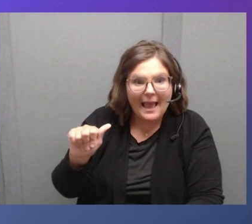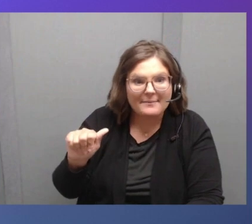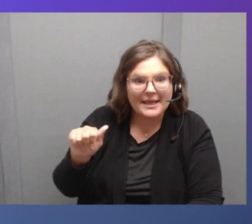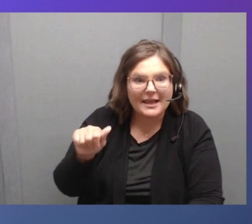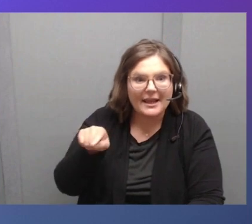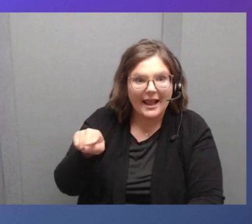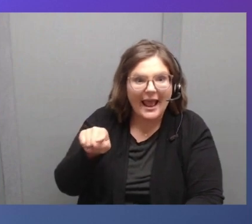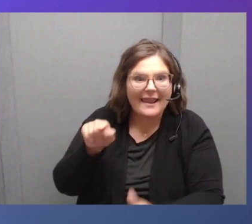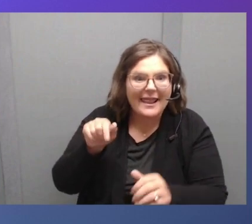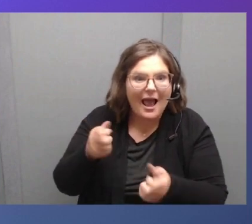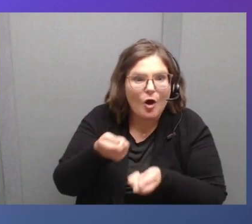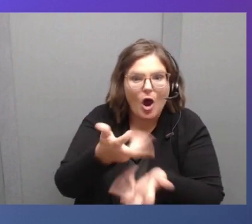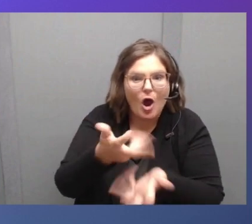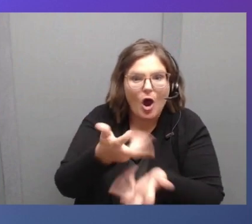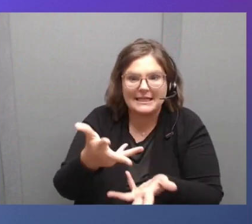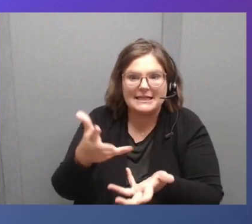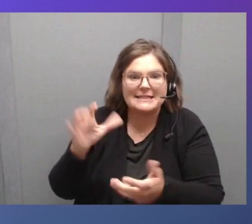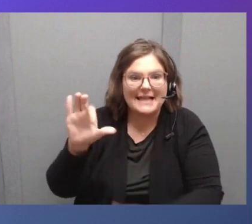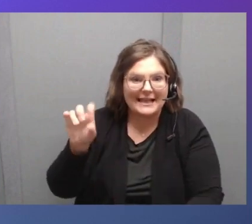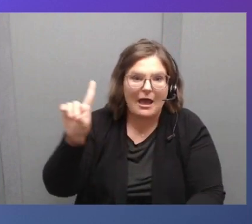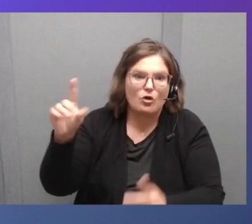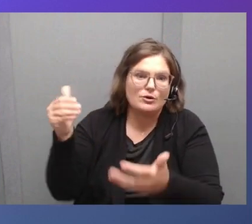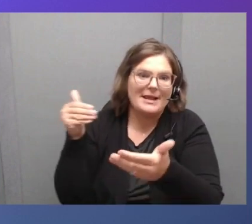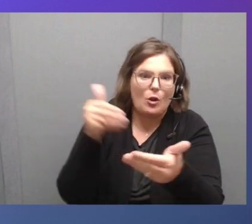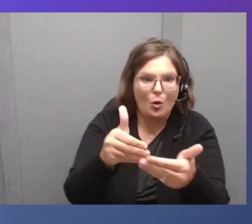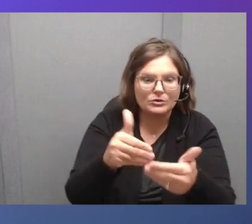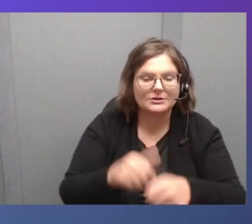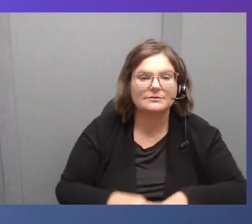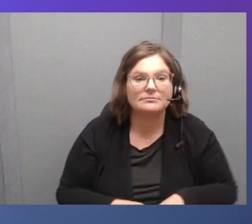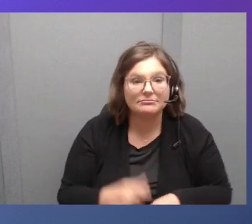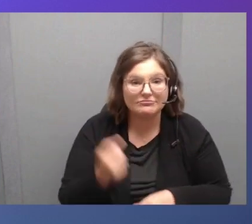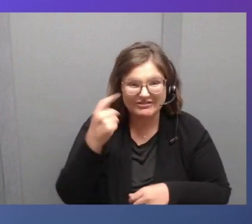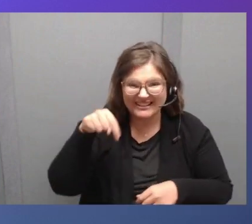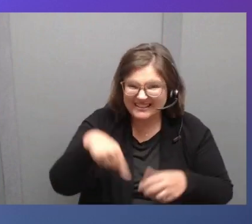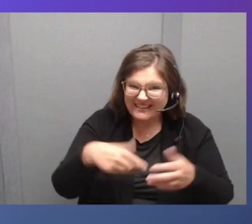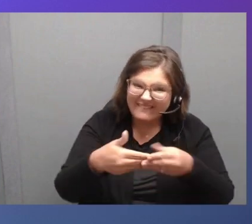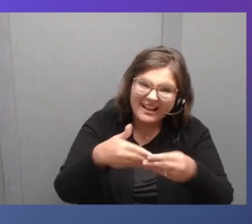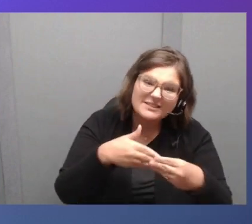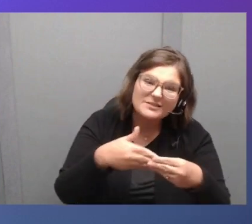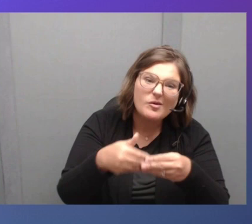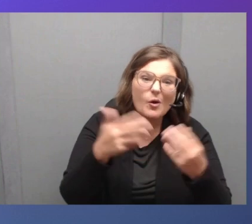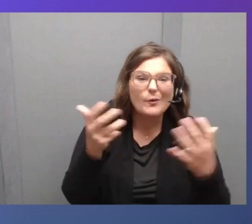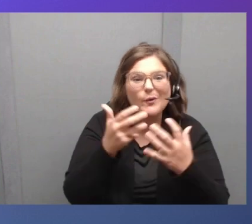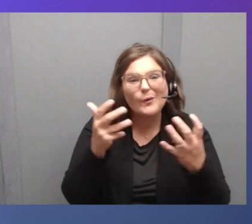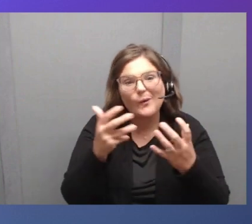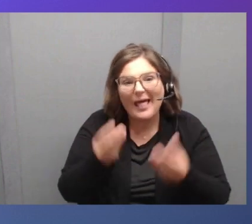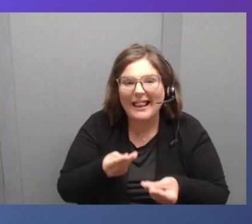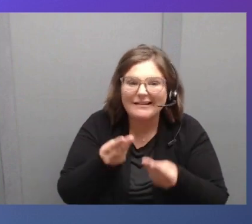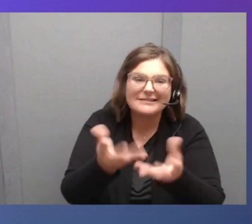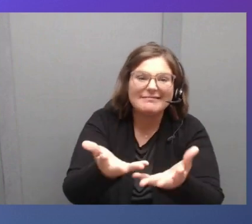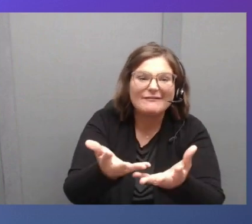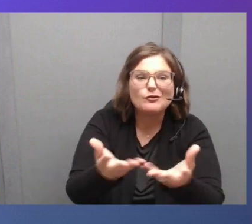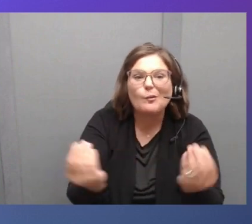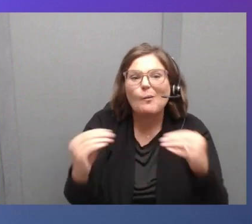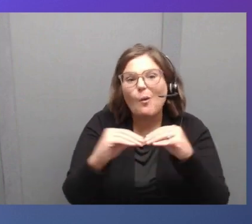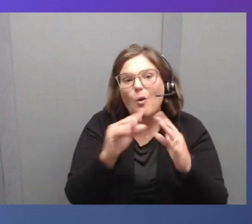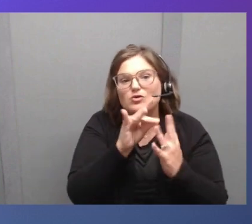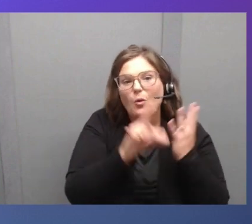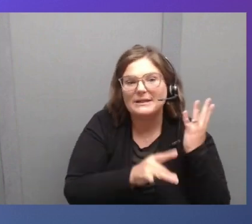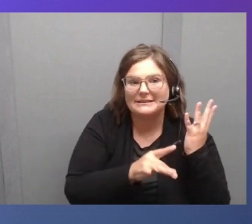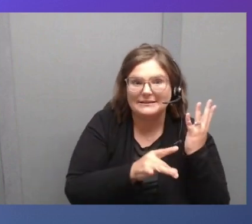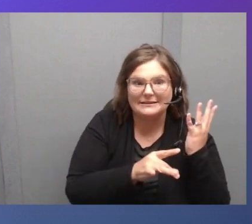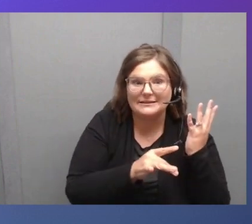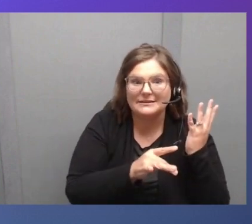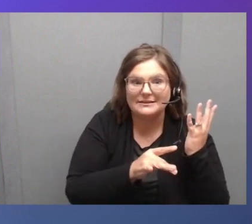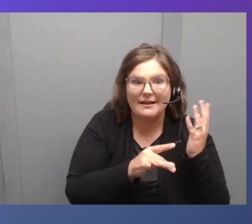think the flexibility you're seeing here Yeah. tells two important stories. One, the ability to have more choices than ever for where to deploy applications is critical